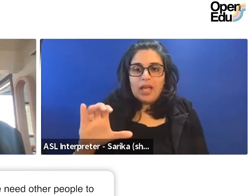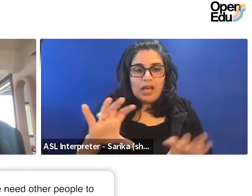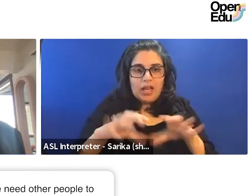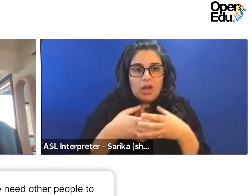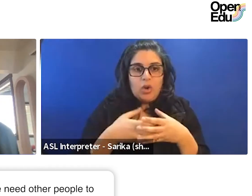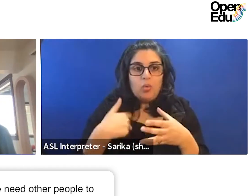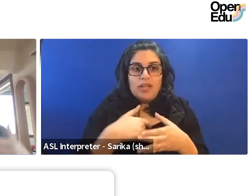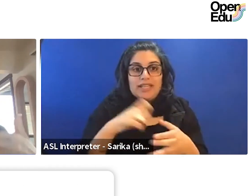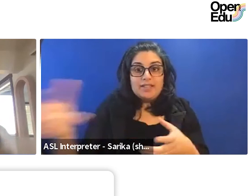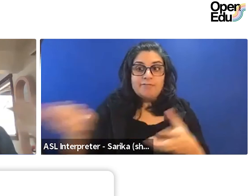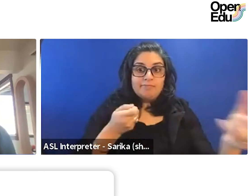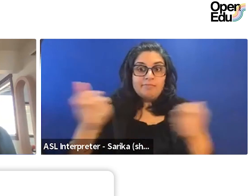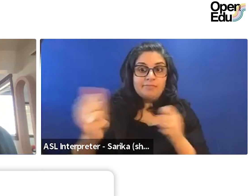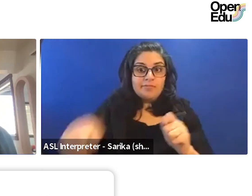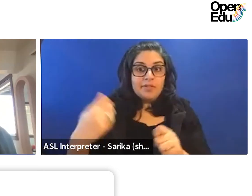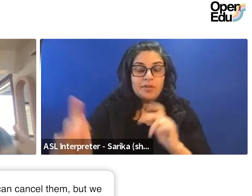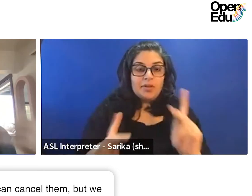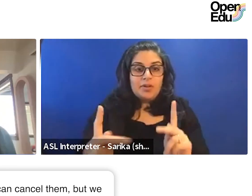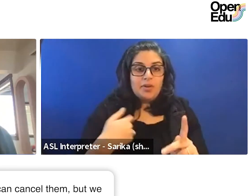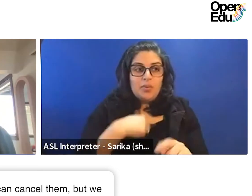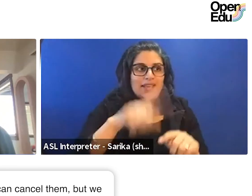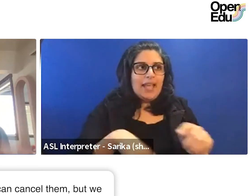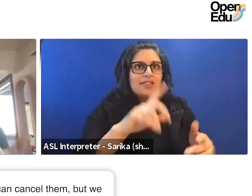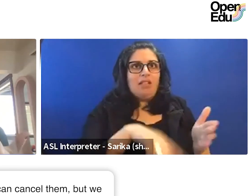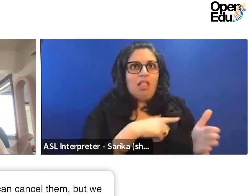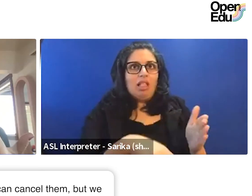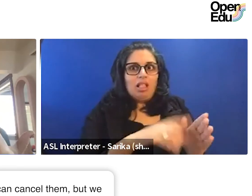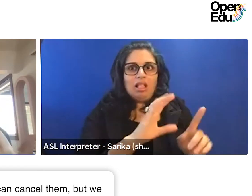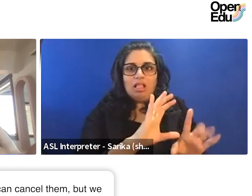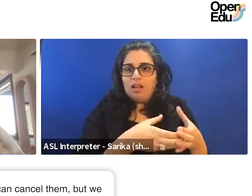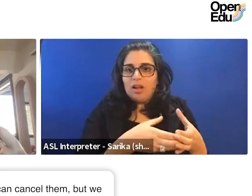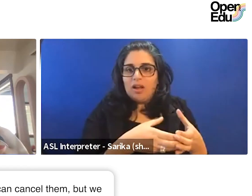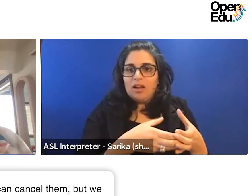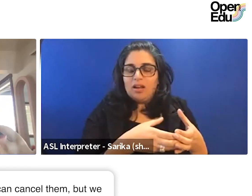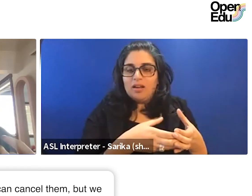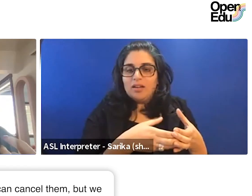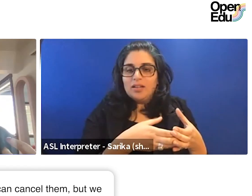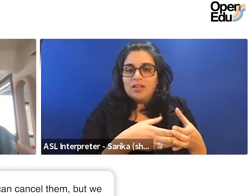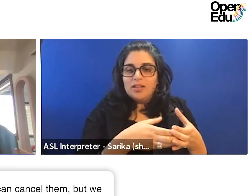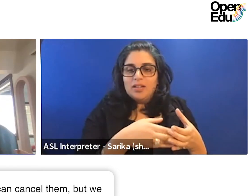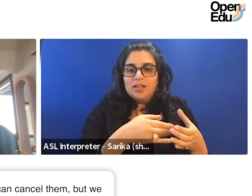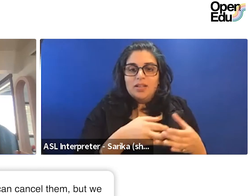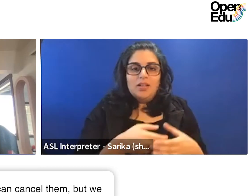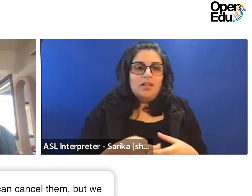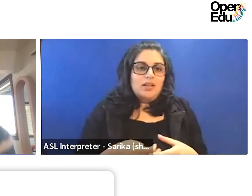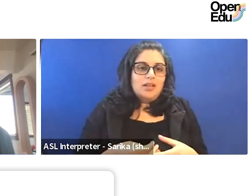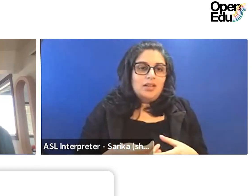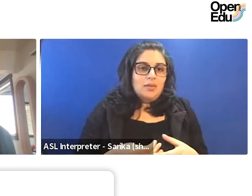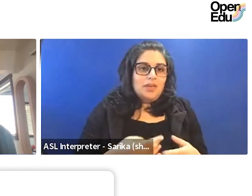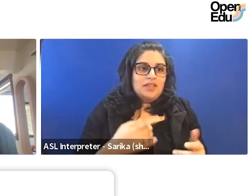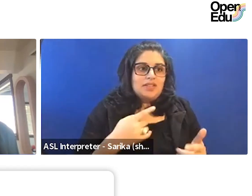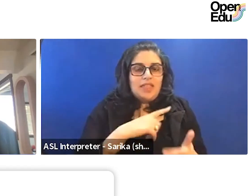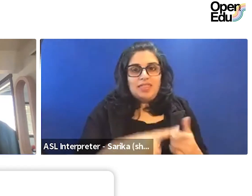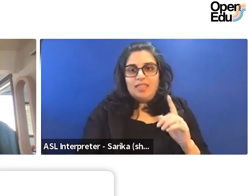to join us as well, because we can call them out, we can cancel them, but we get our account targeted, then